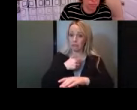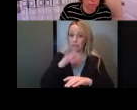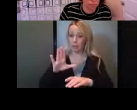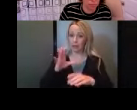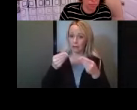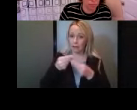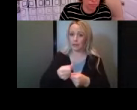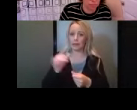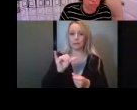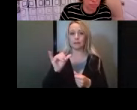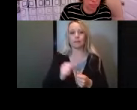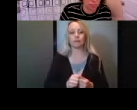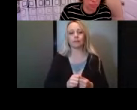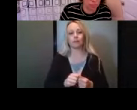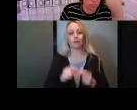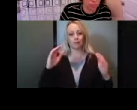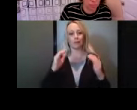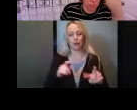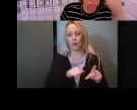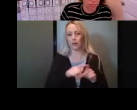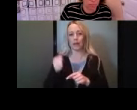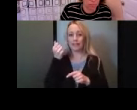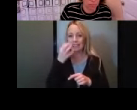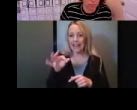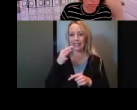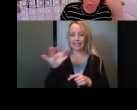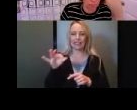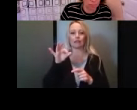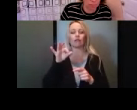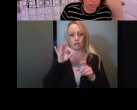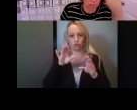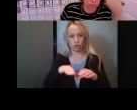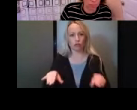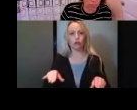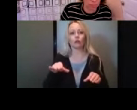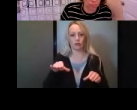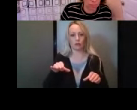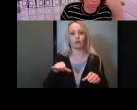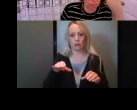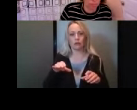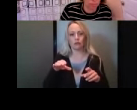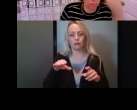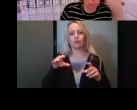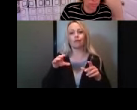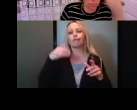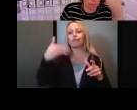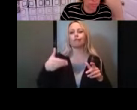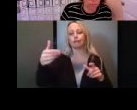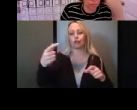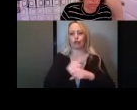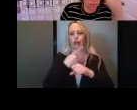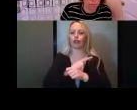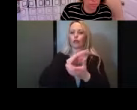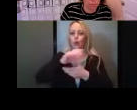In the study, we also had 19 control subjects going through business as usual. We scanned them over the course of the typical school year. And over